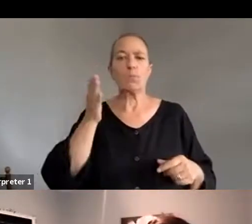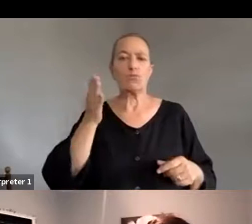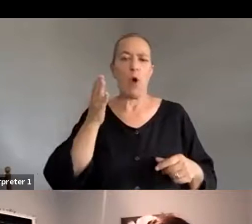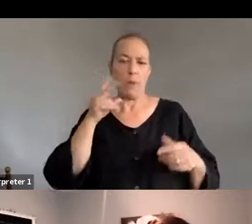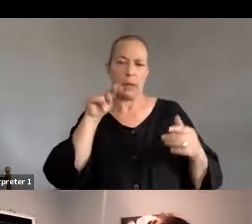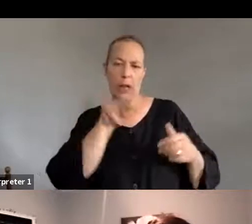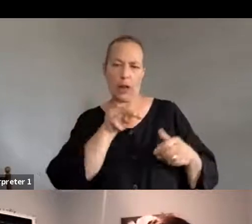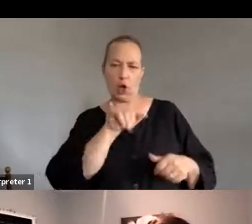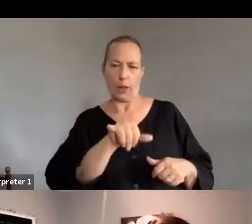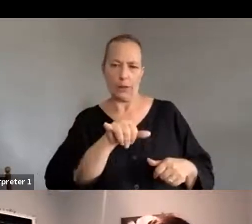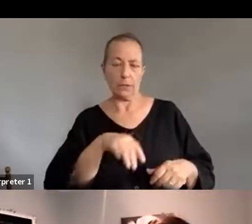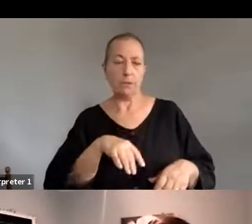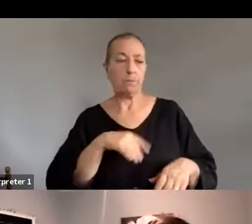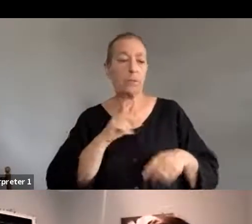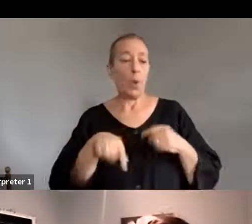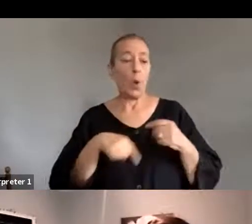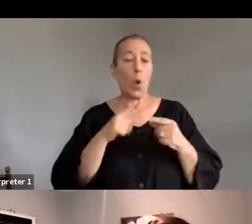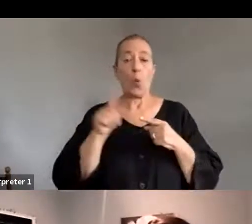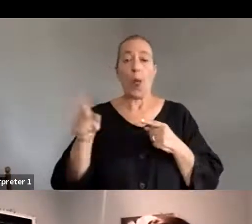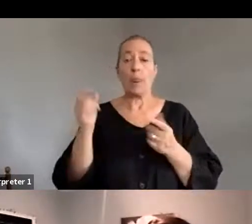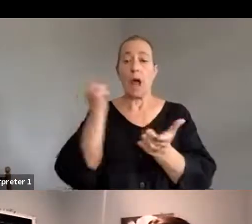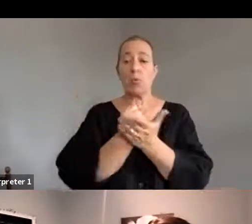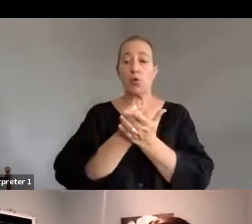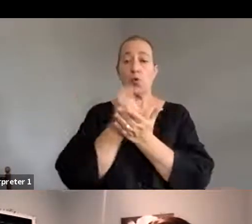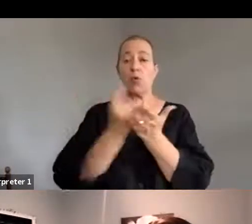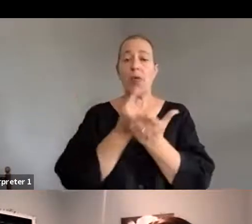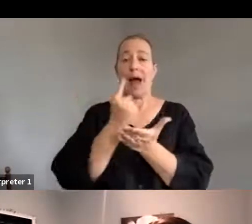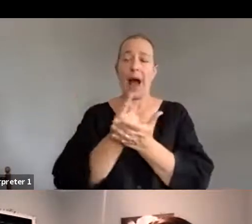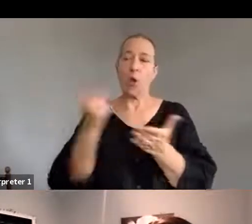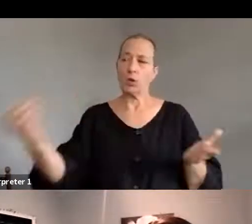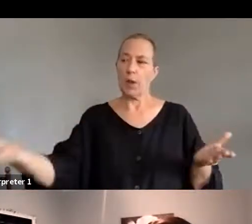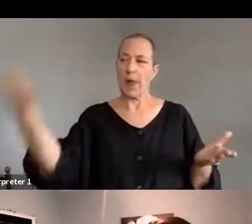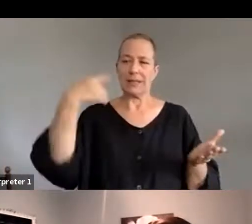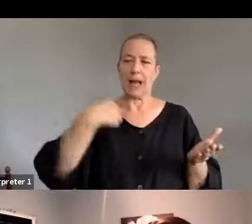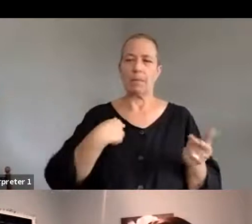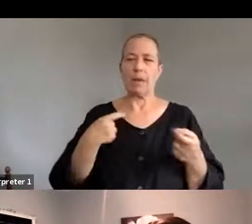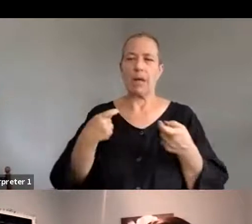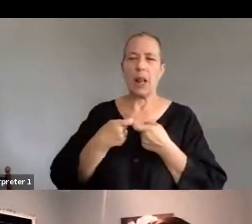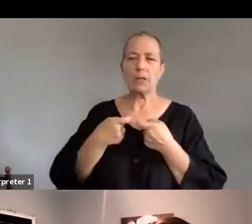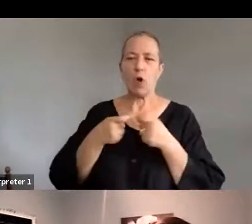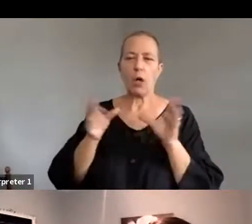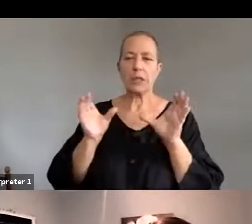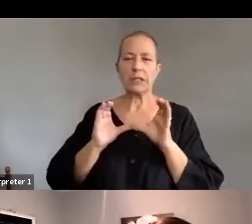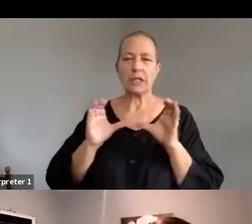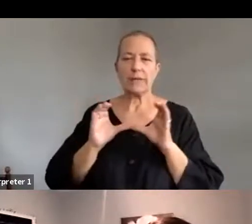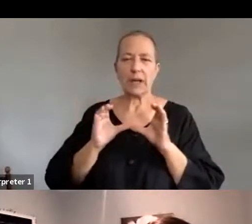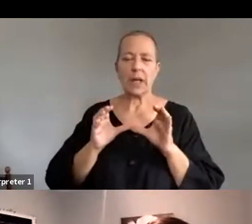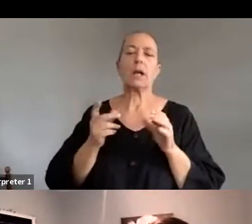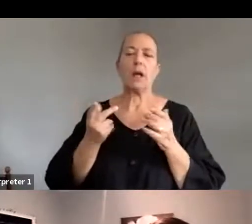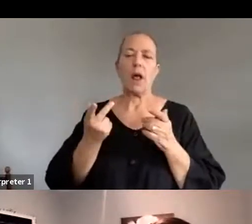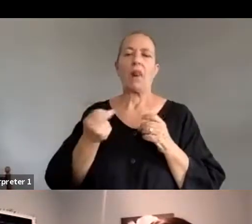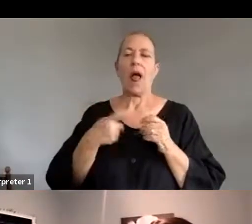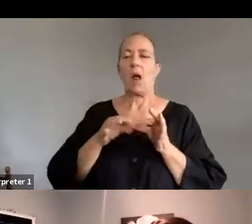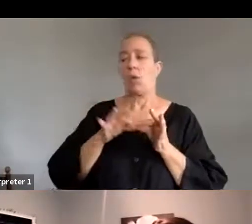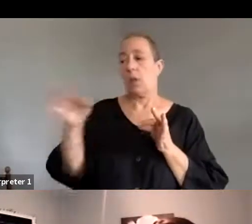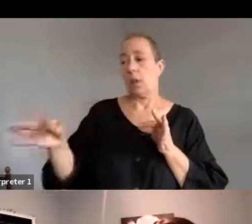this. Once the hours are approved, they usually send me an electronic certificate that I will then forward on to Vincent, and